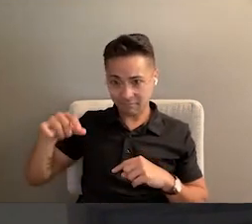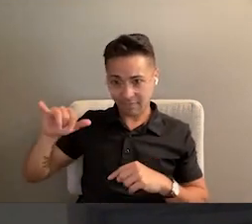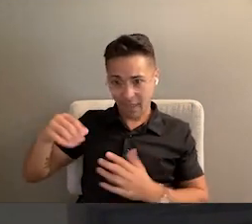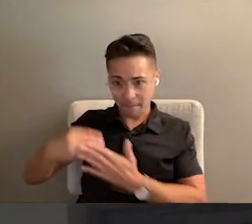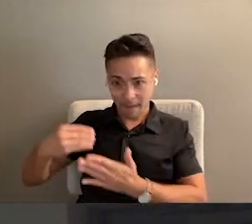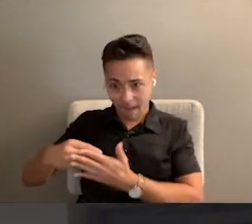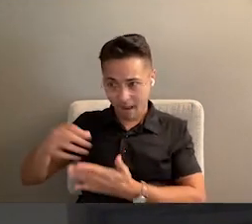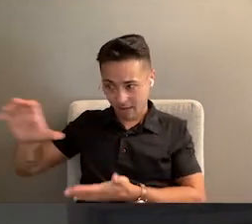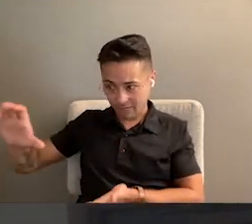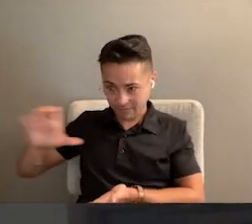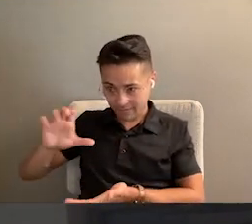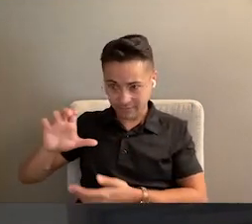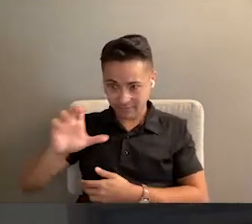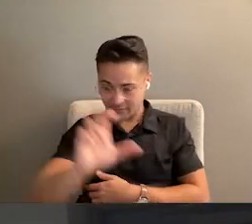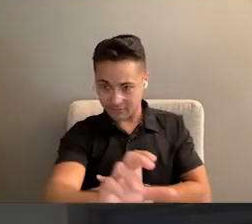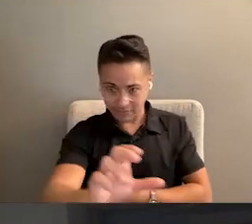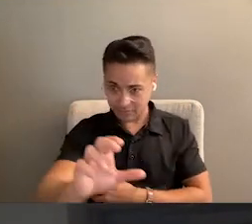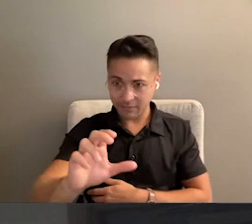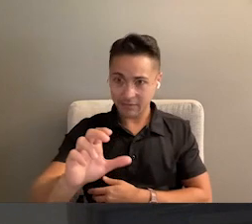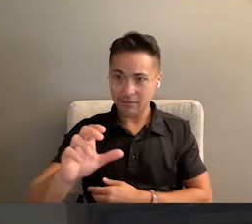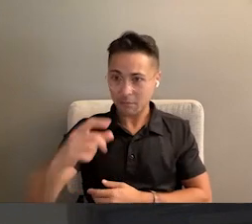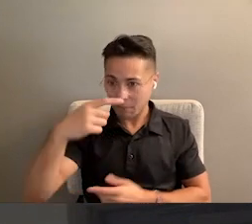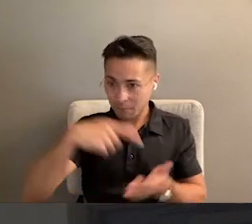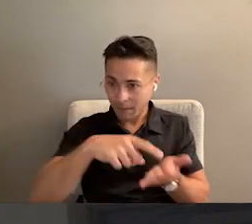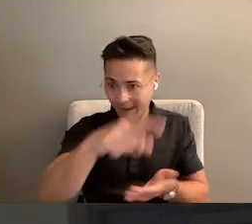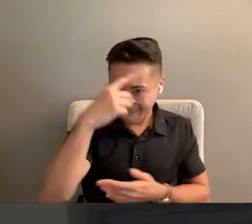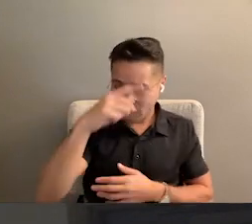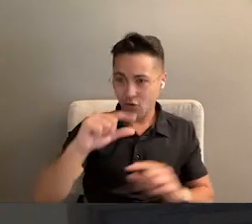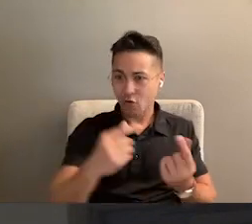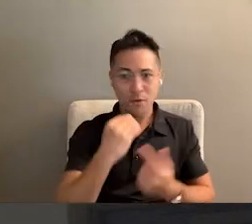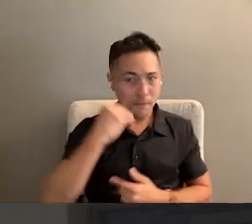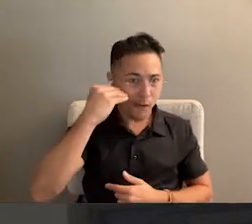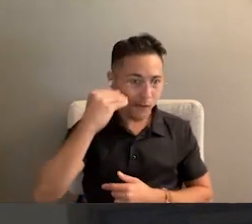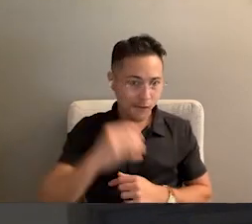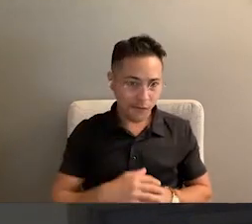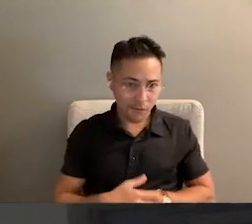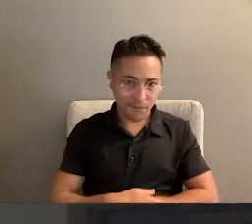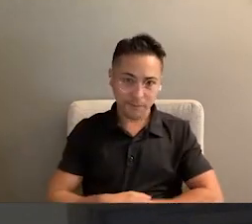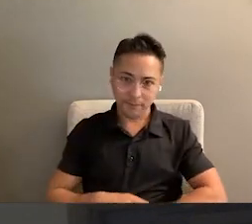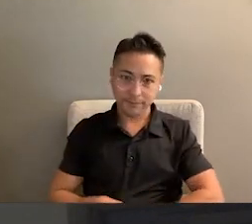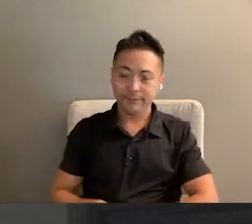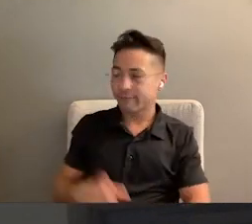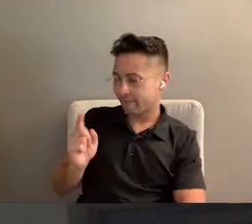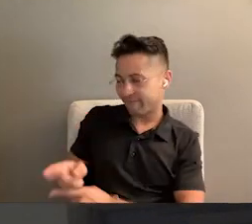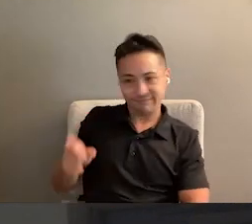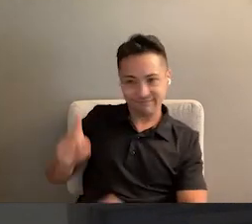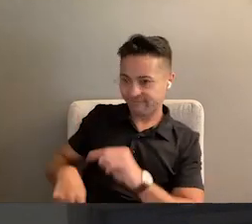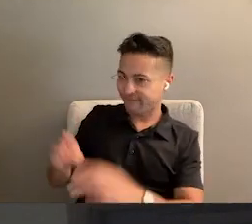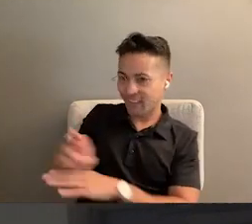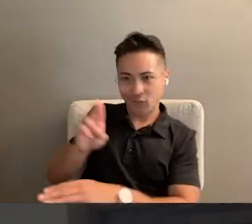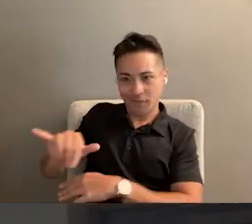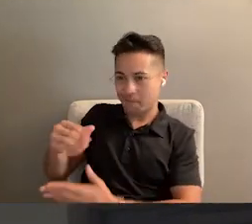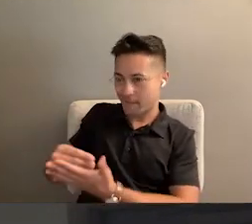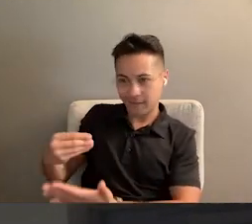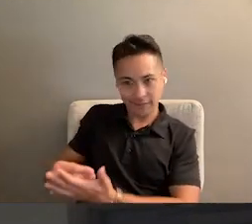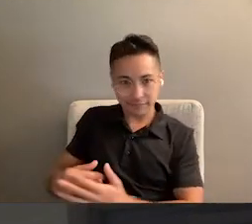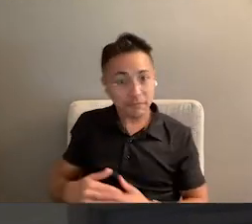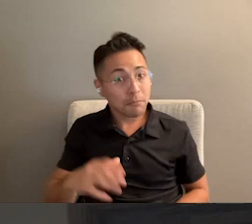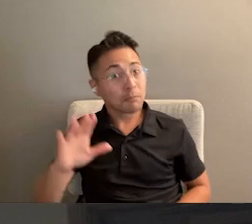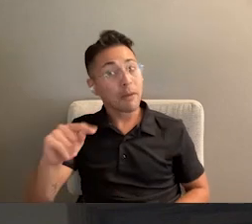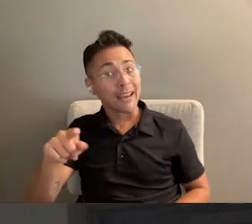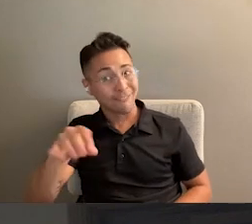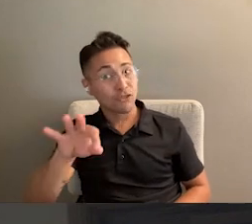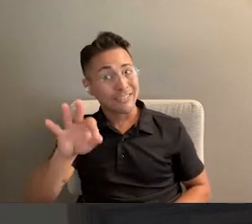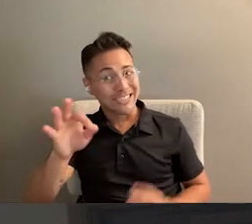cannot use the bottom line is I cannot use the money from CDC Plus to put him in a group home, even though I think that's a better setting for him. Correct. Once he's